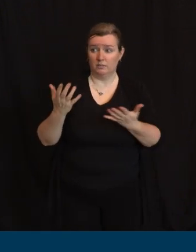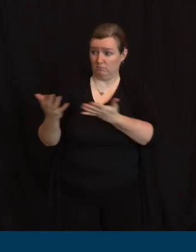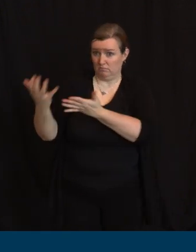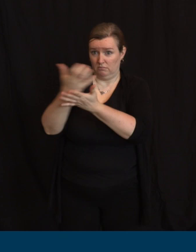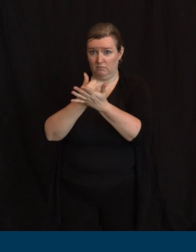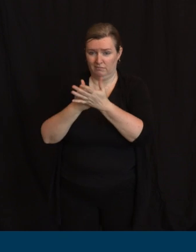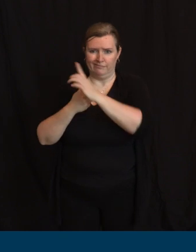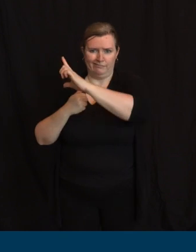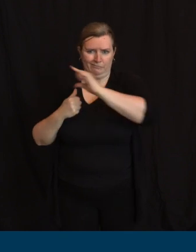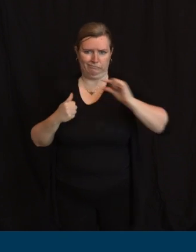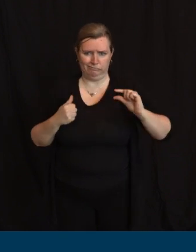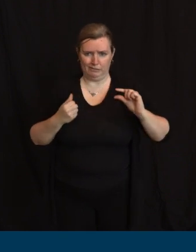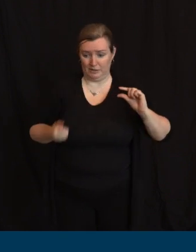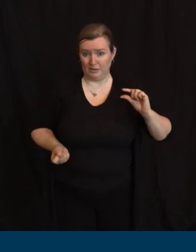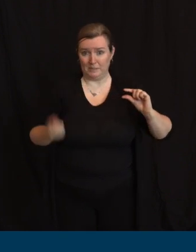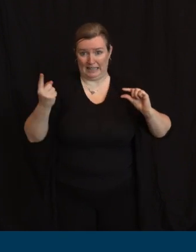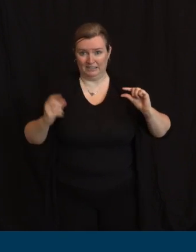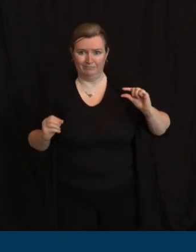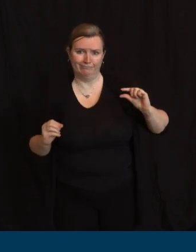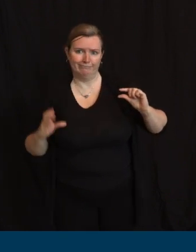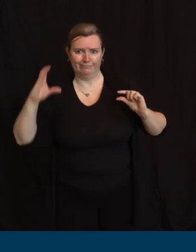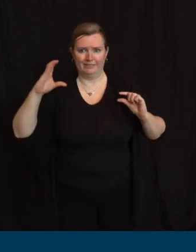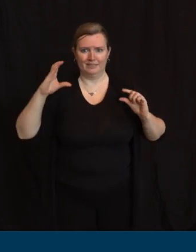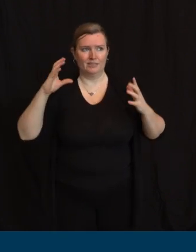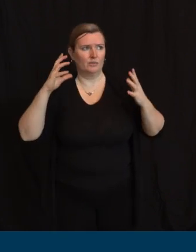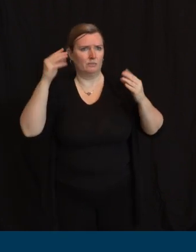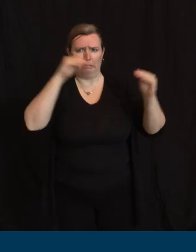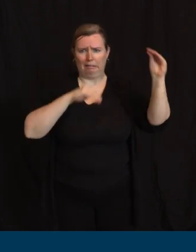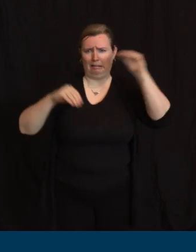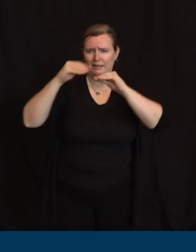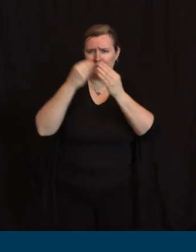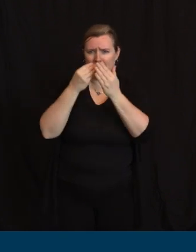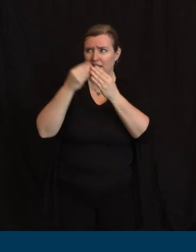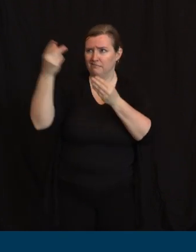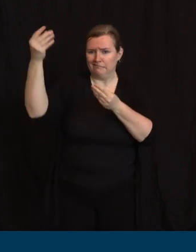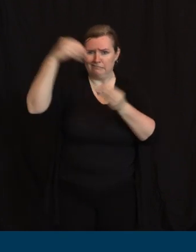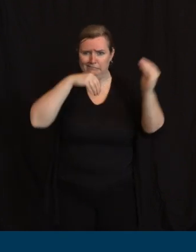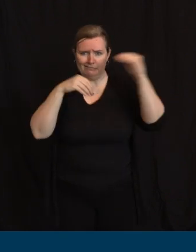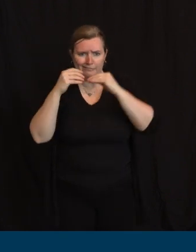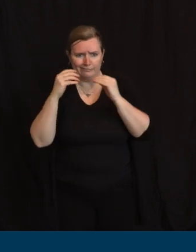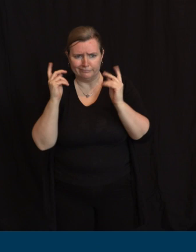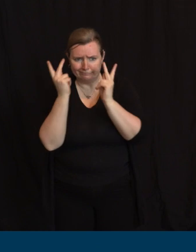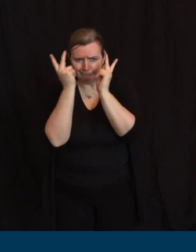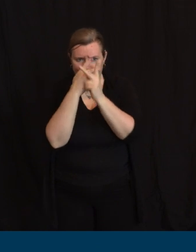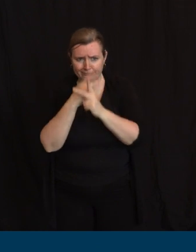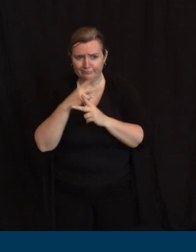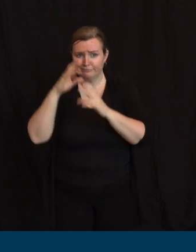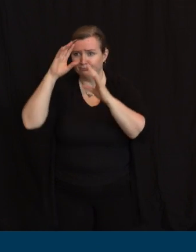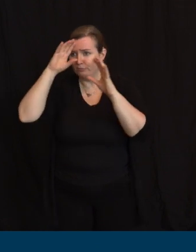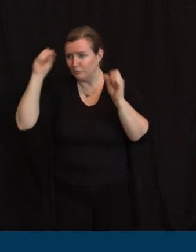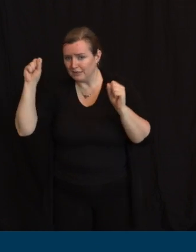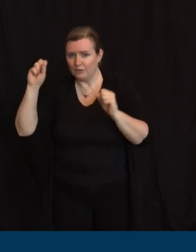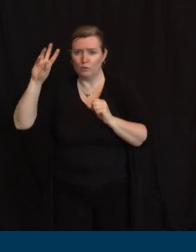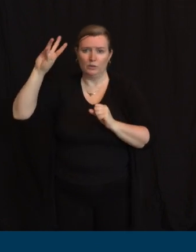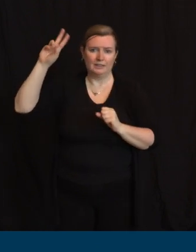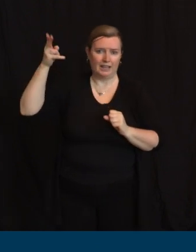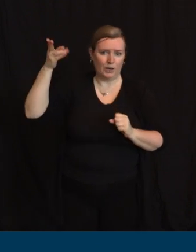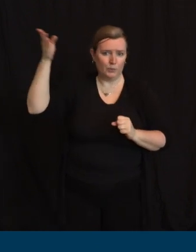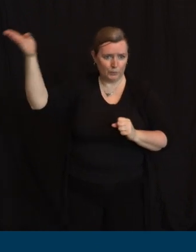et cetera, with the Senate President, the Speaker, and their respective majority leaders and budget